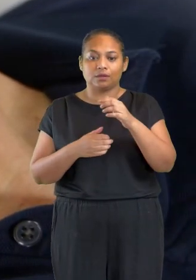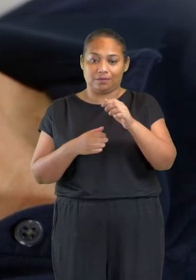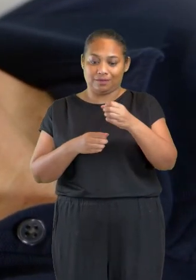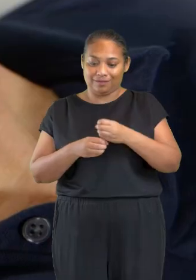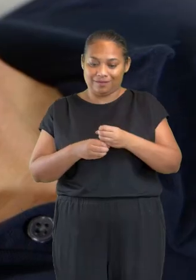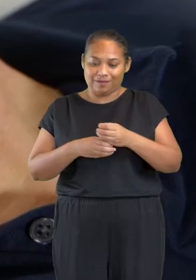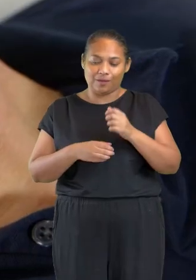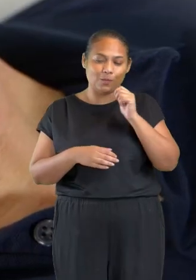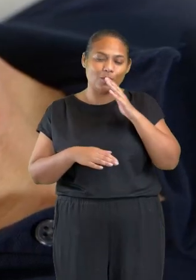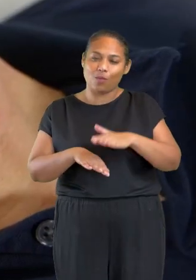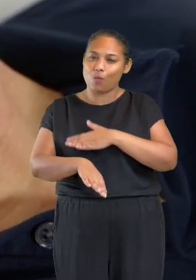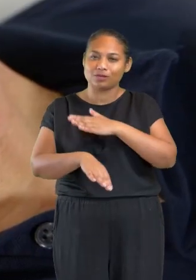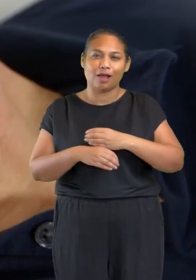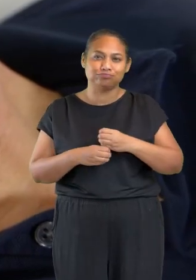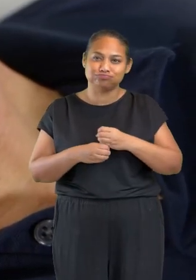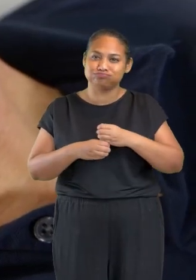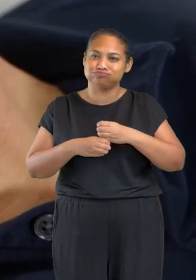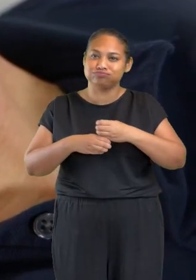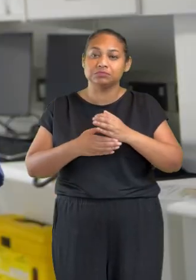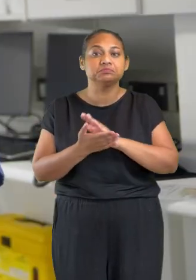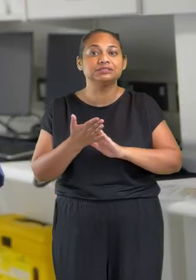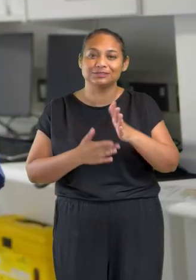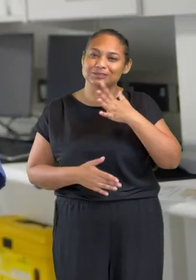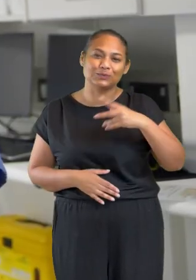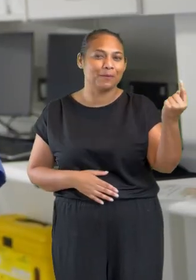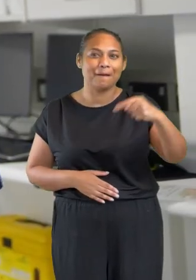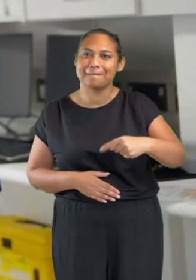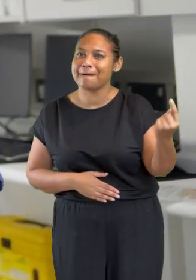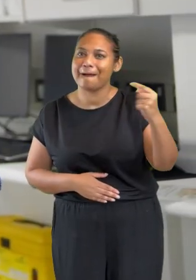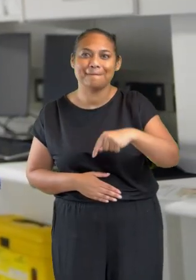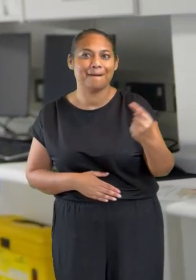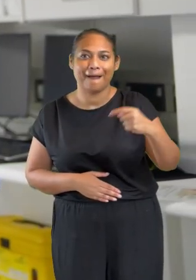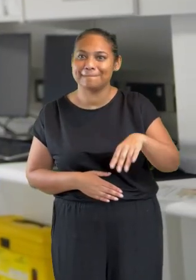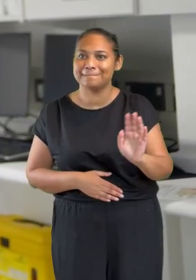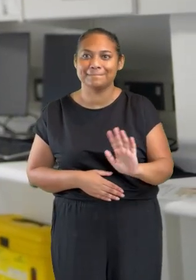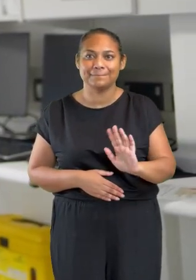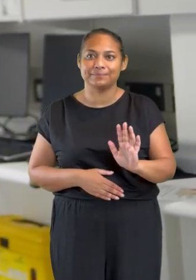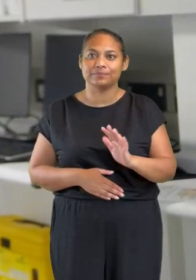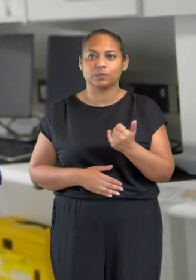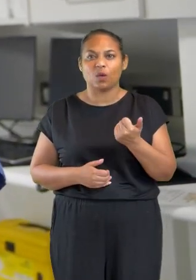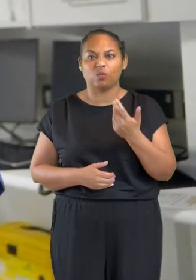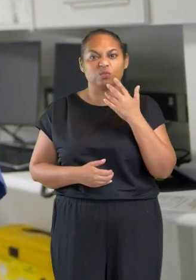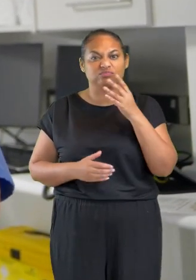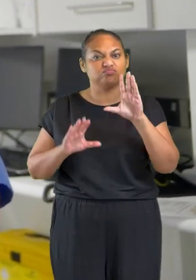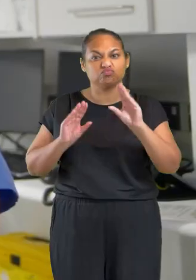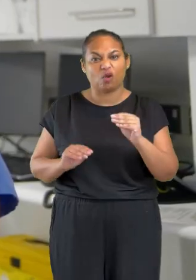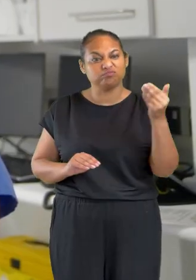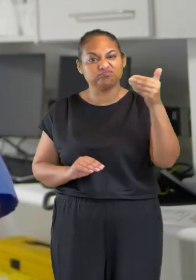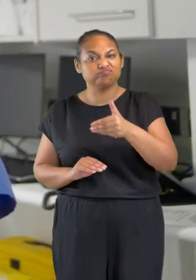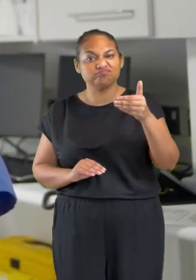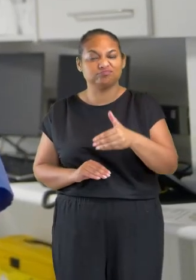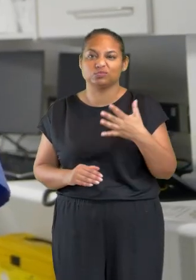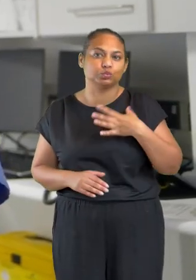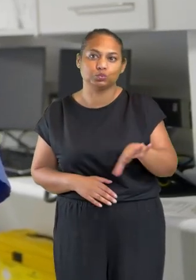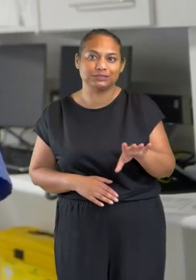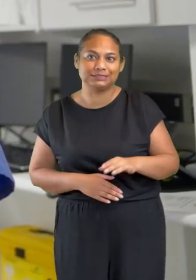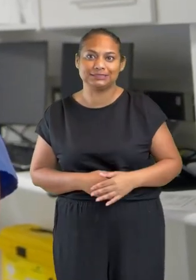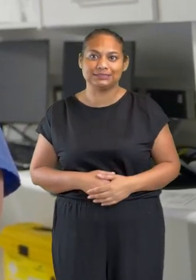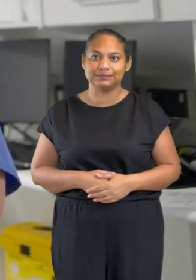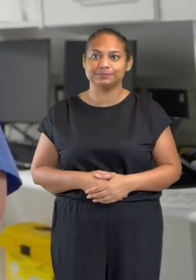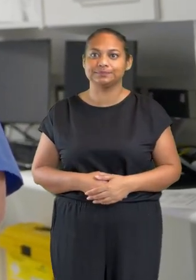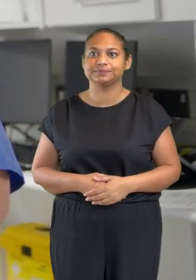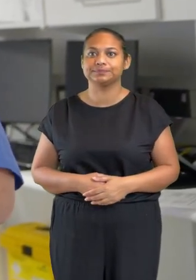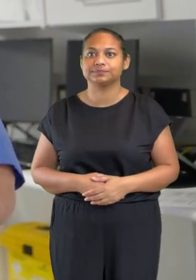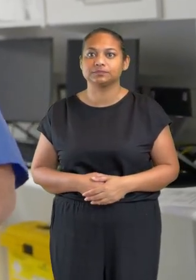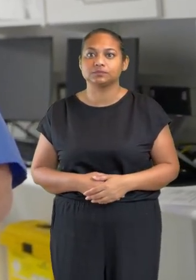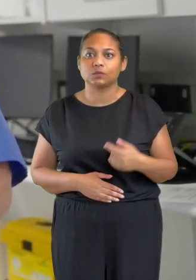develop, it will just be a one-off scan for you today. Okay. We won't need to see you again. We'll discharge you from the programme